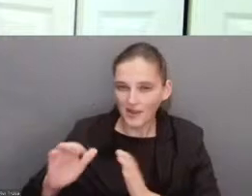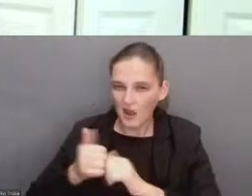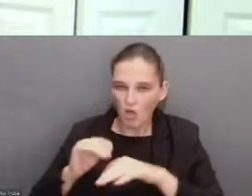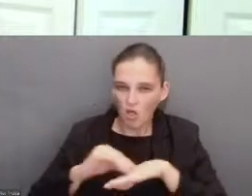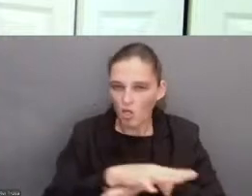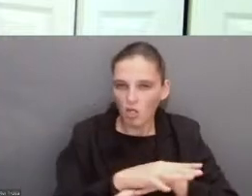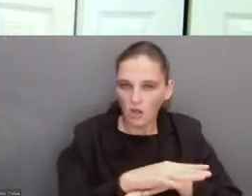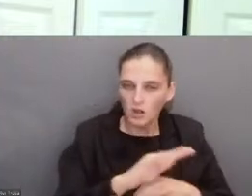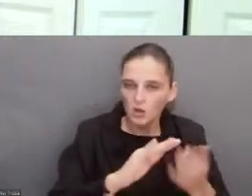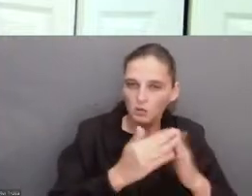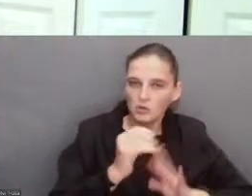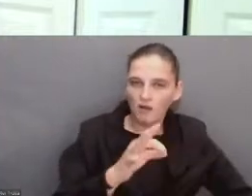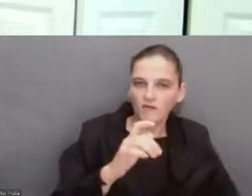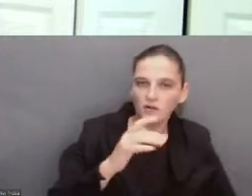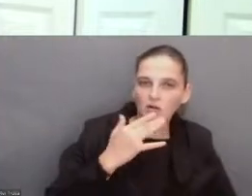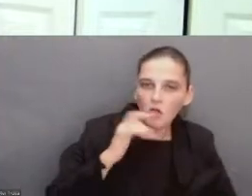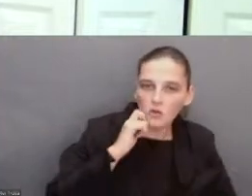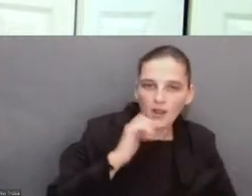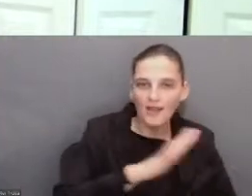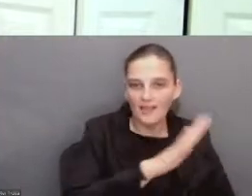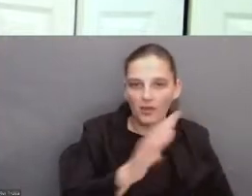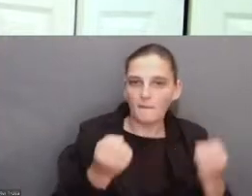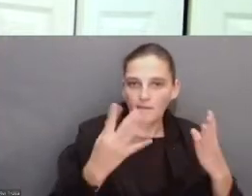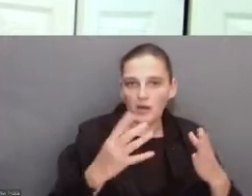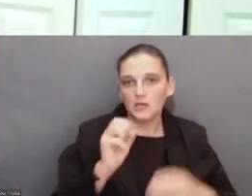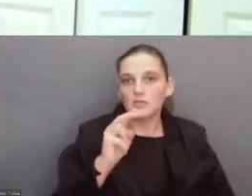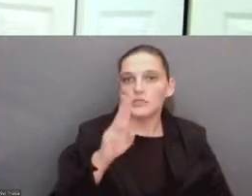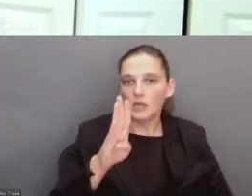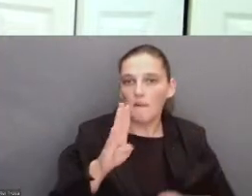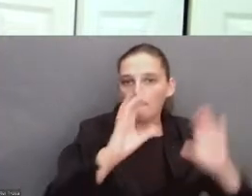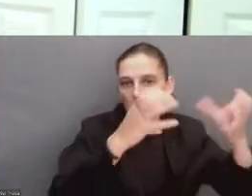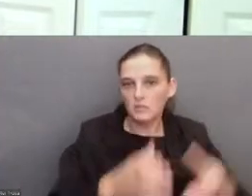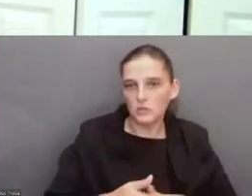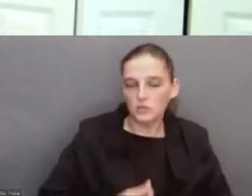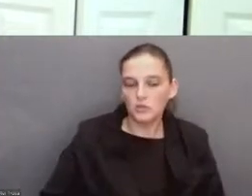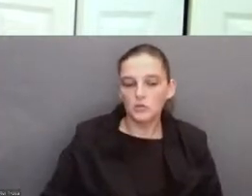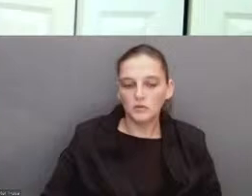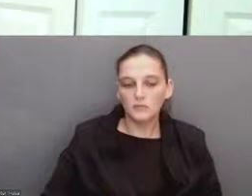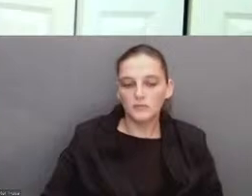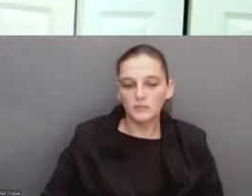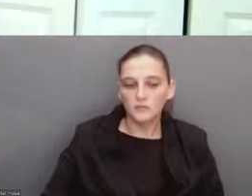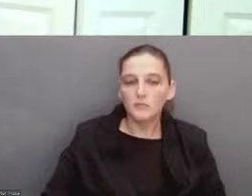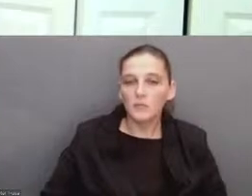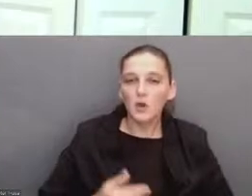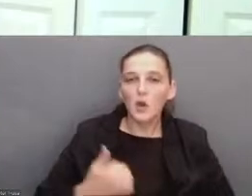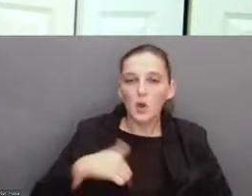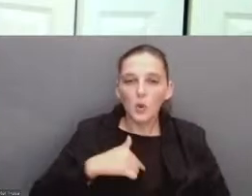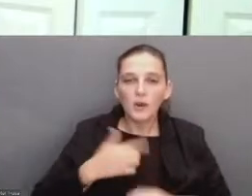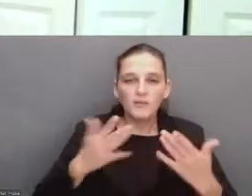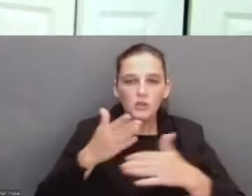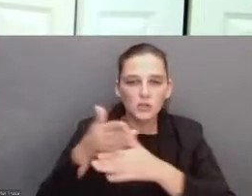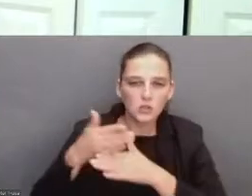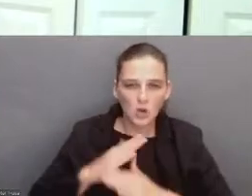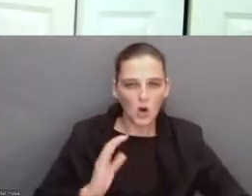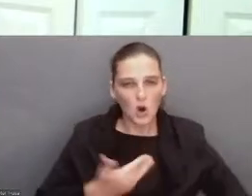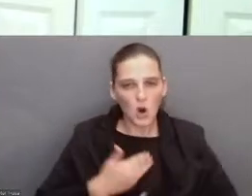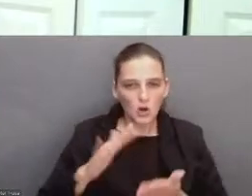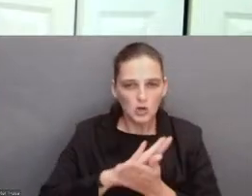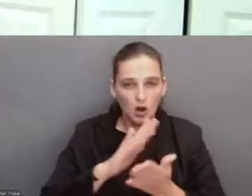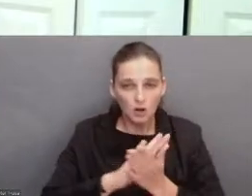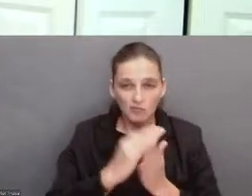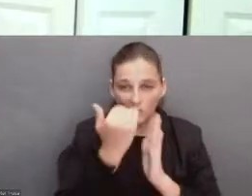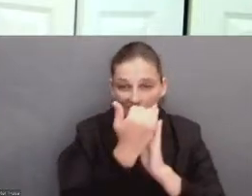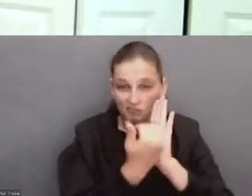many subpopulations. So we have shared a top lines statement document that gives you an overview of